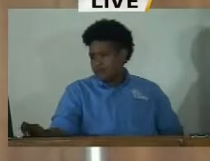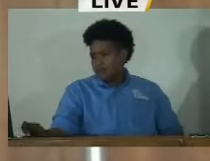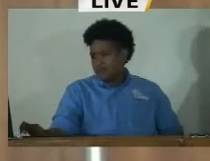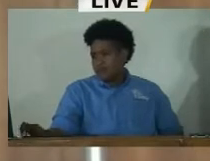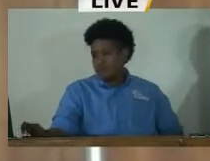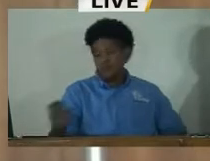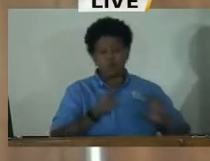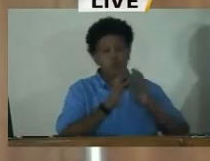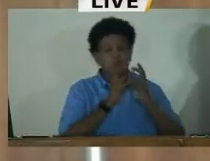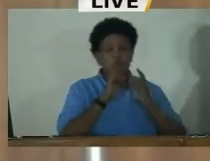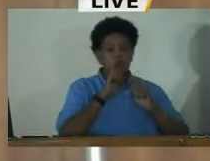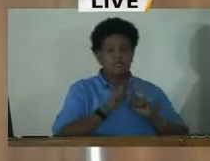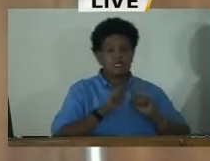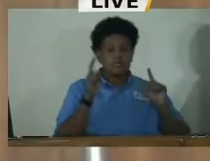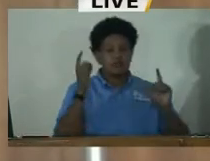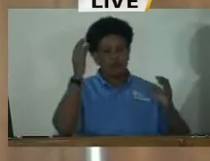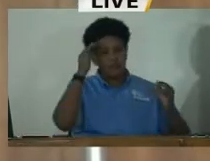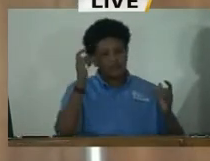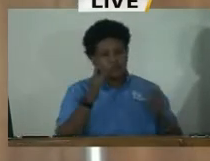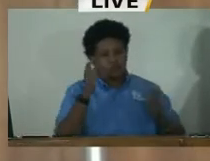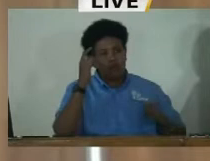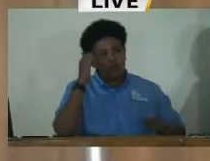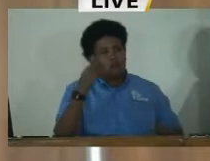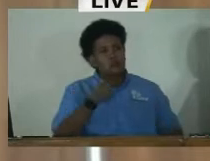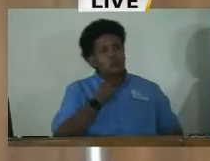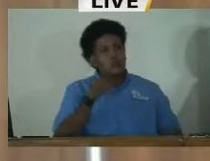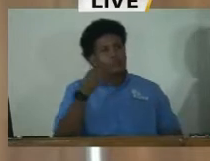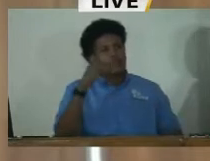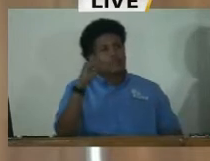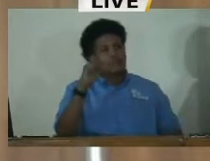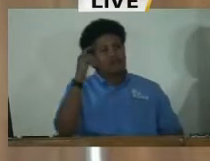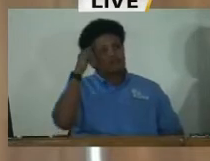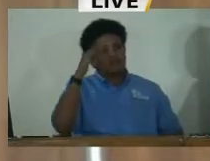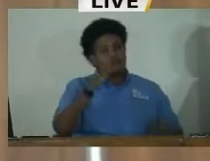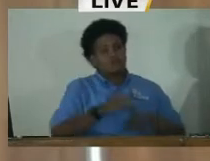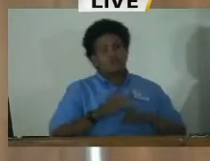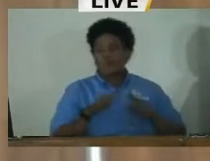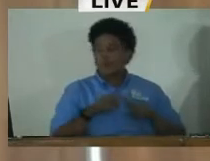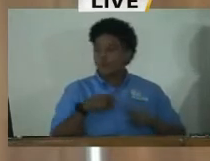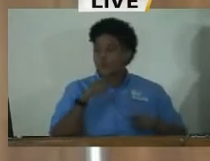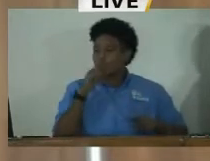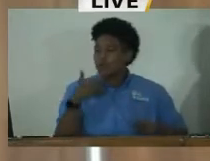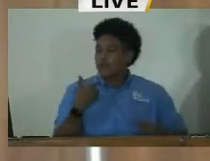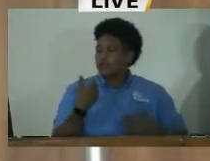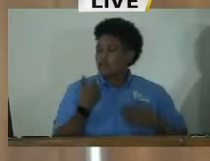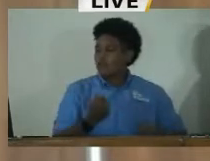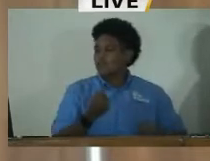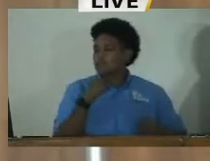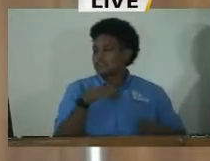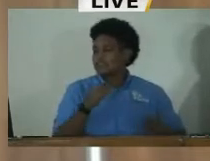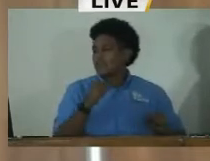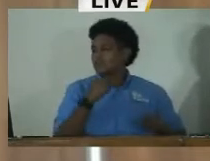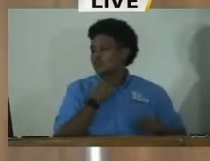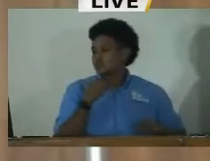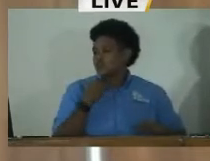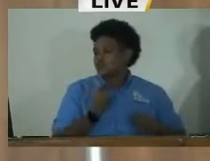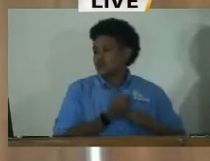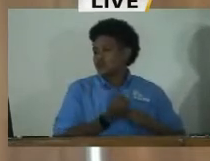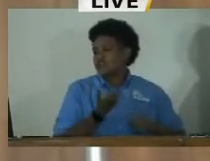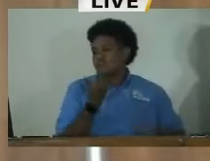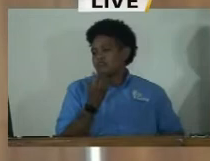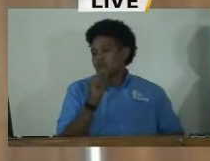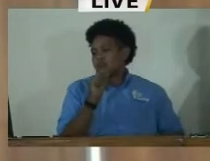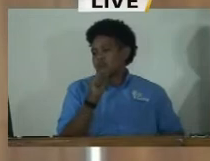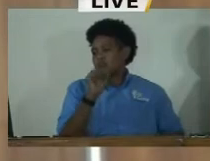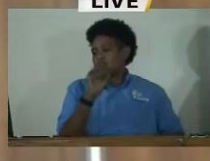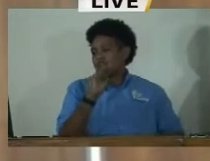1950s mindset. When will we really have the confidence to take the risk to produce for 15, 20, 25 million,